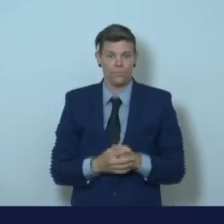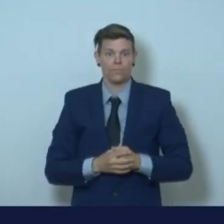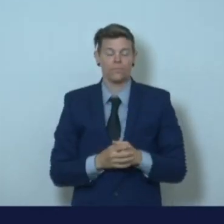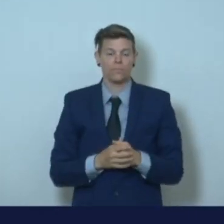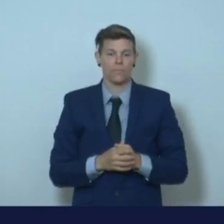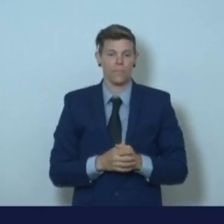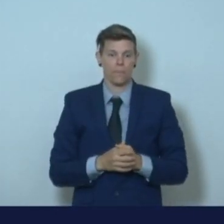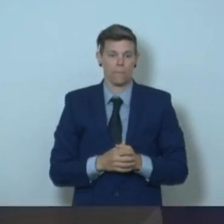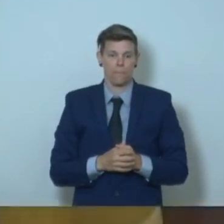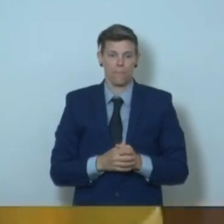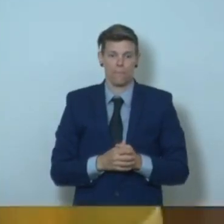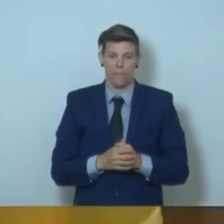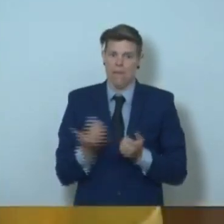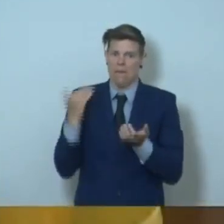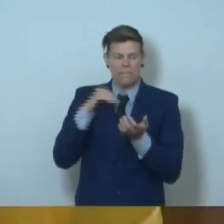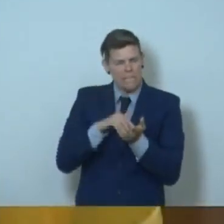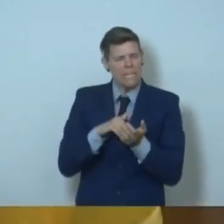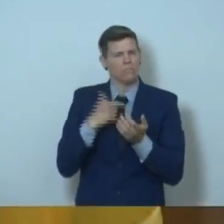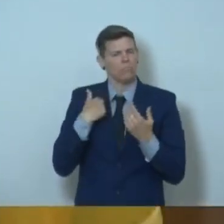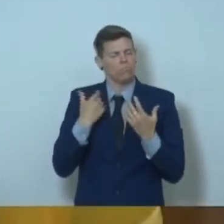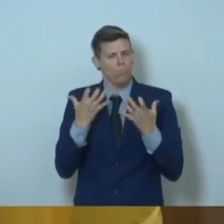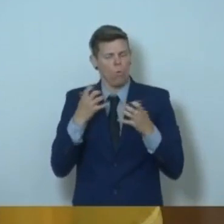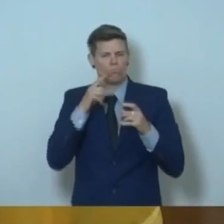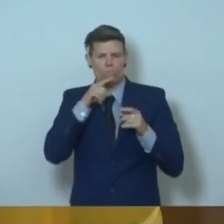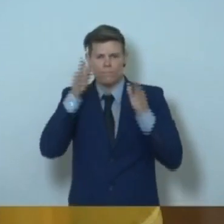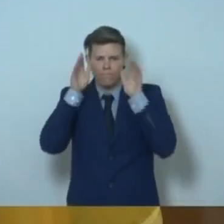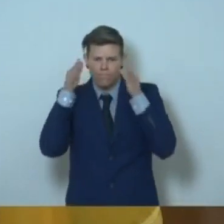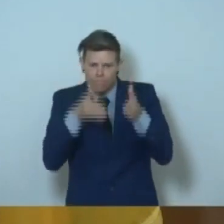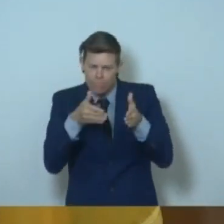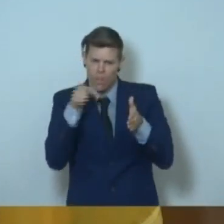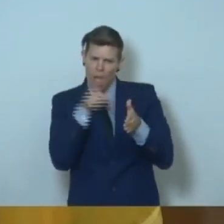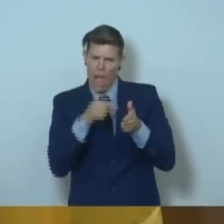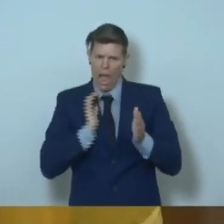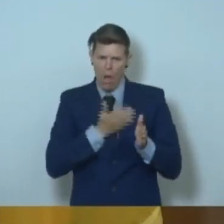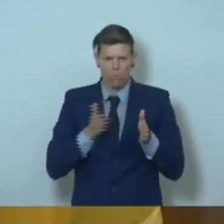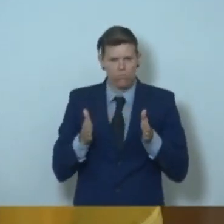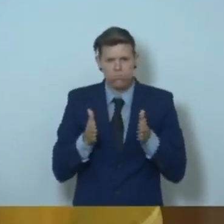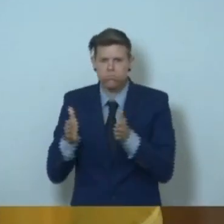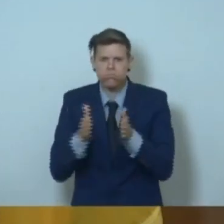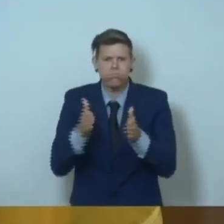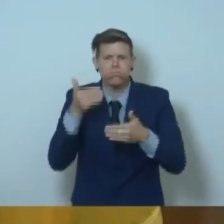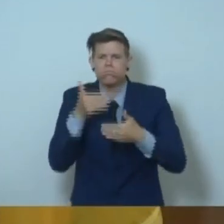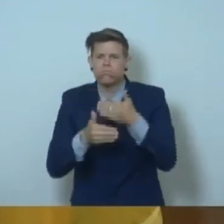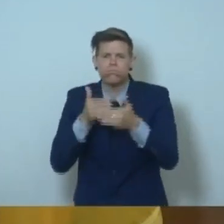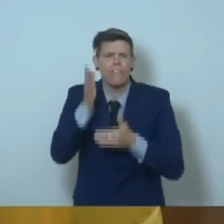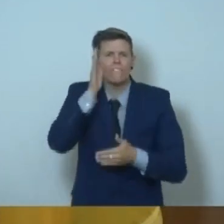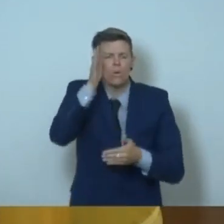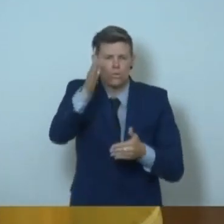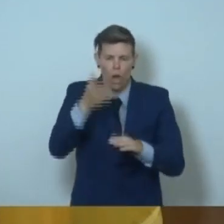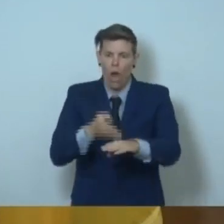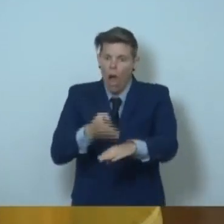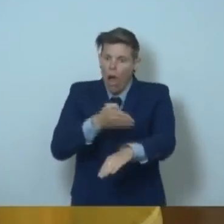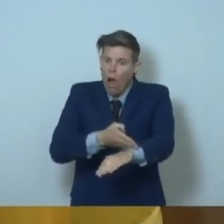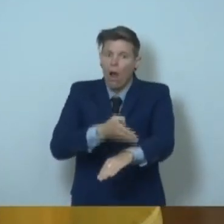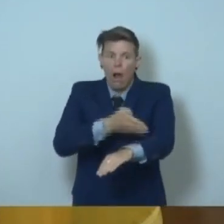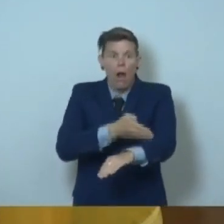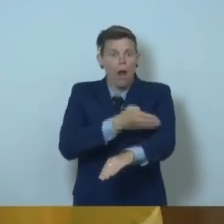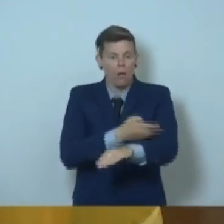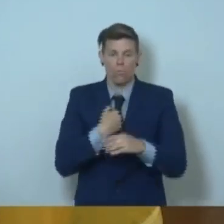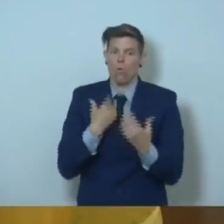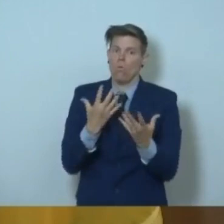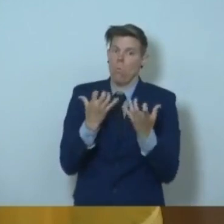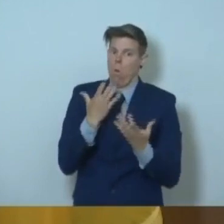on the path to do that. We are still making improvements, and I'm grateful for that.